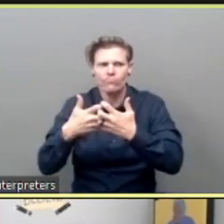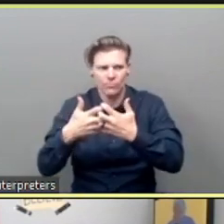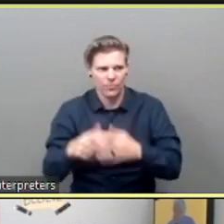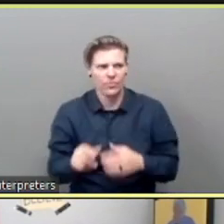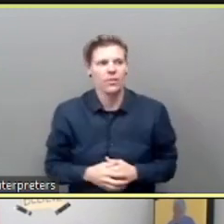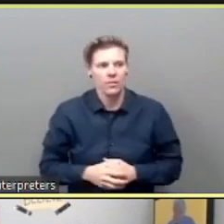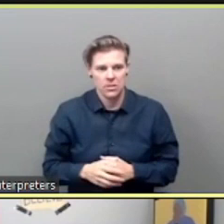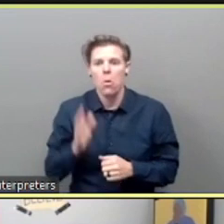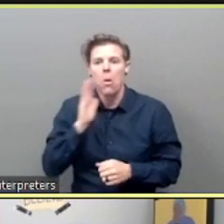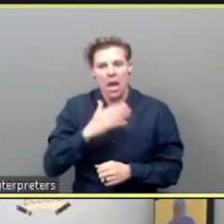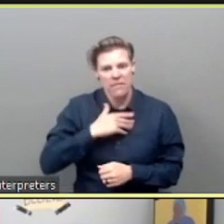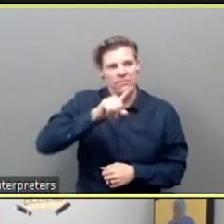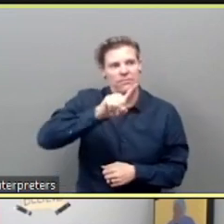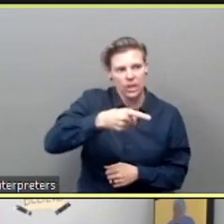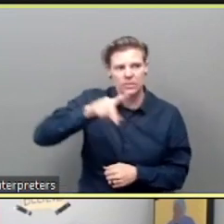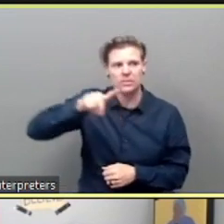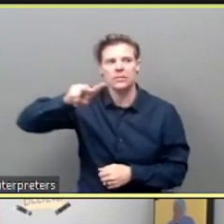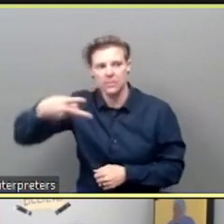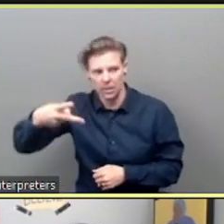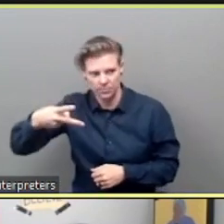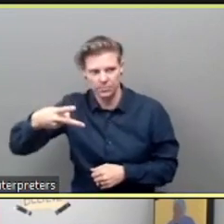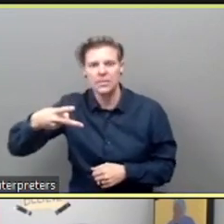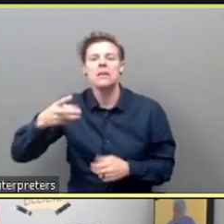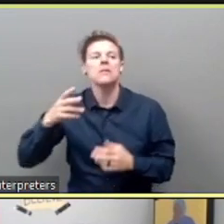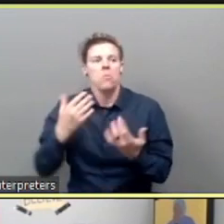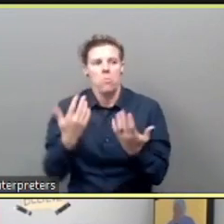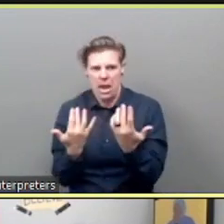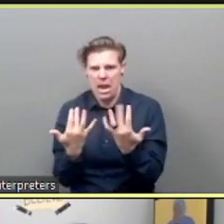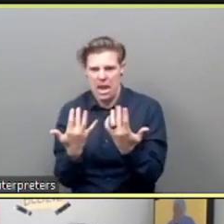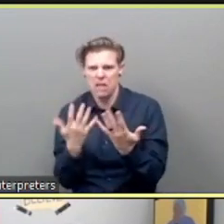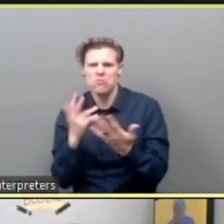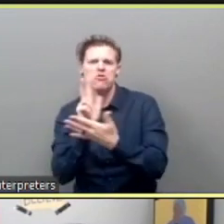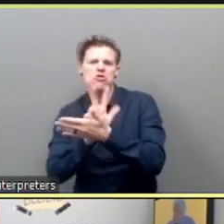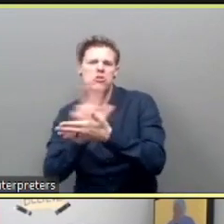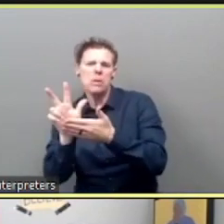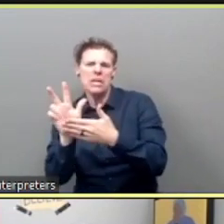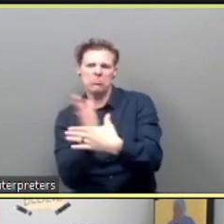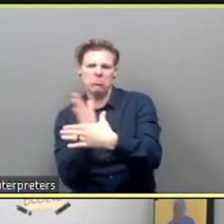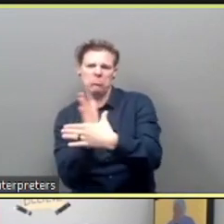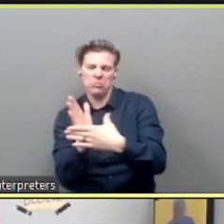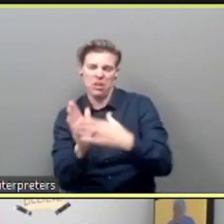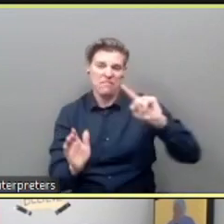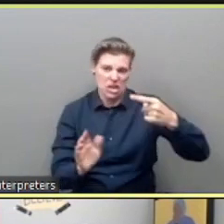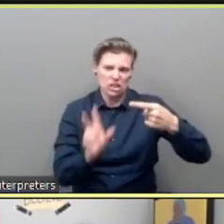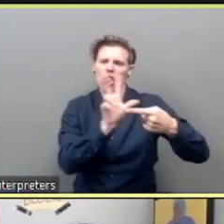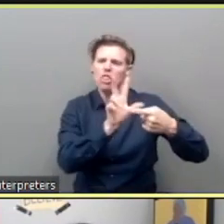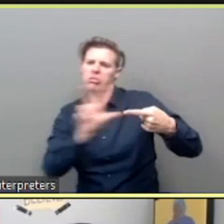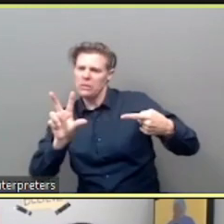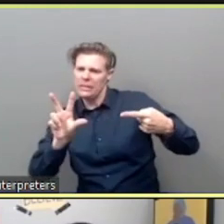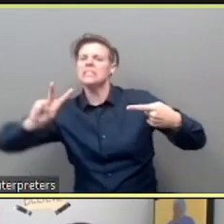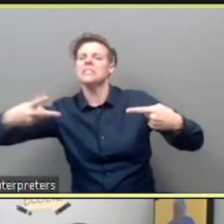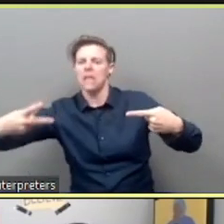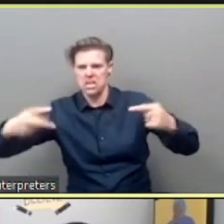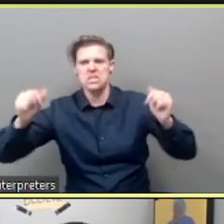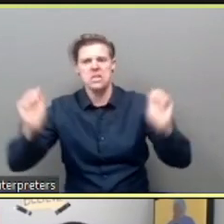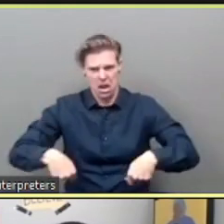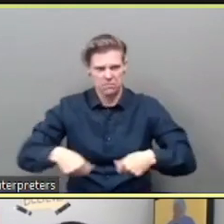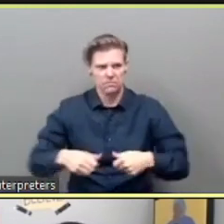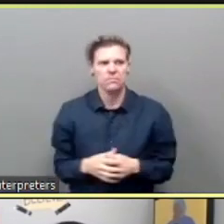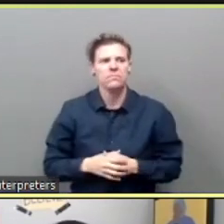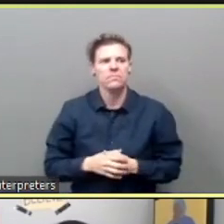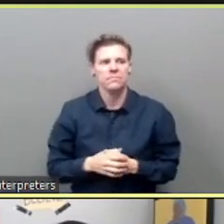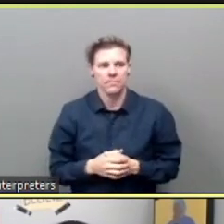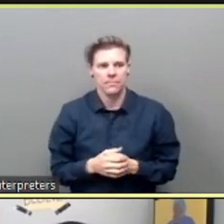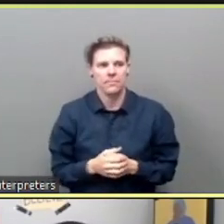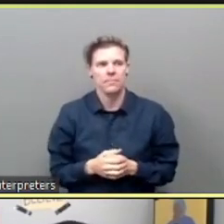vaccinated. And vaccines for the 5 to 11-year-olds are being delivered to New Mexico. So there's some